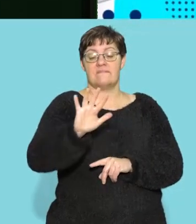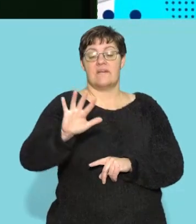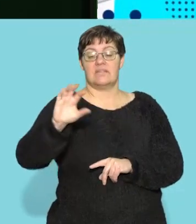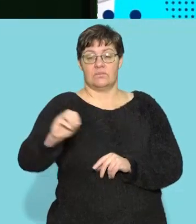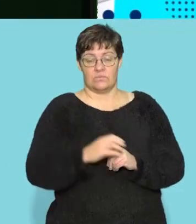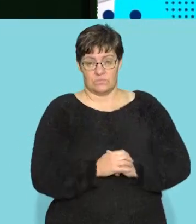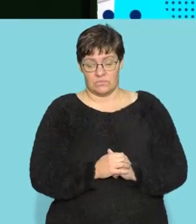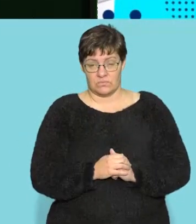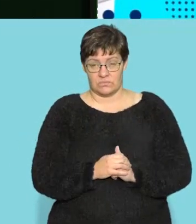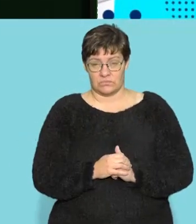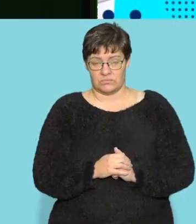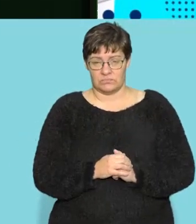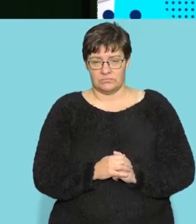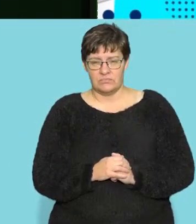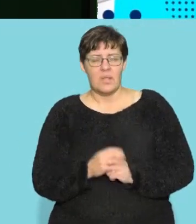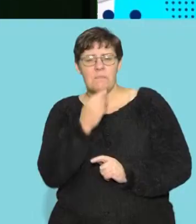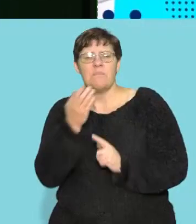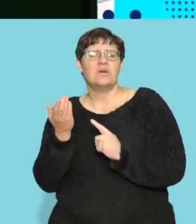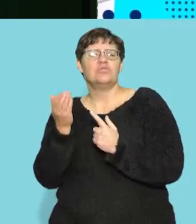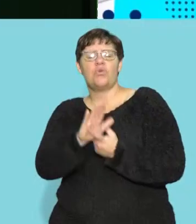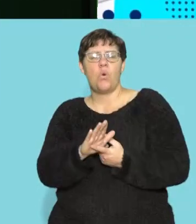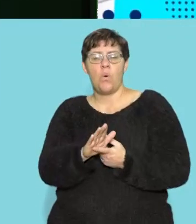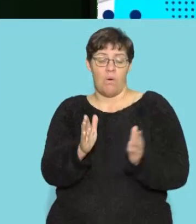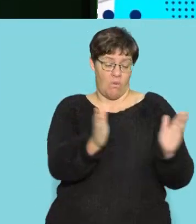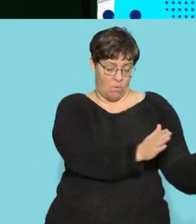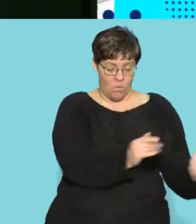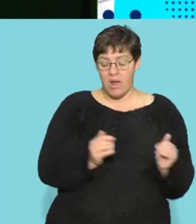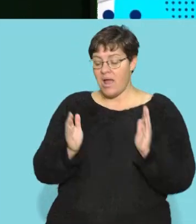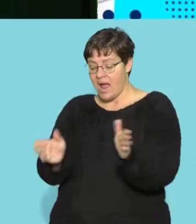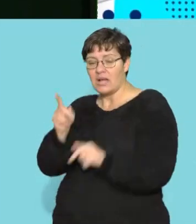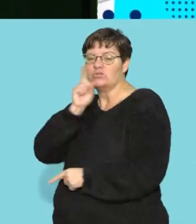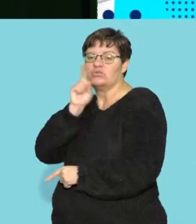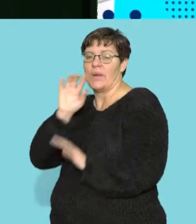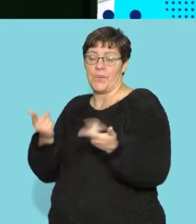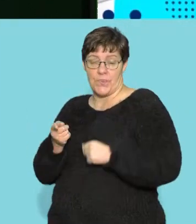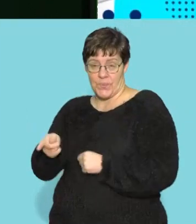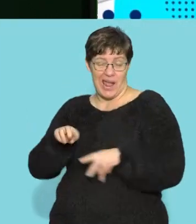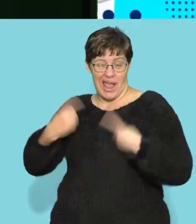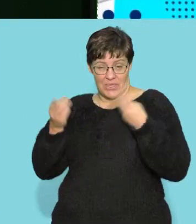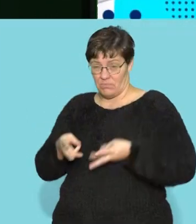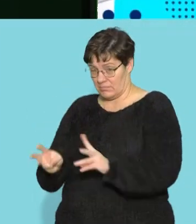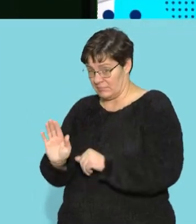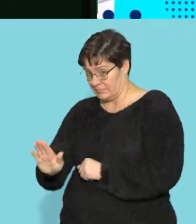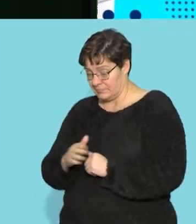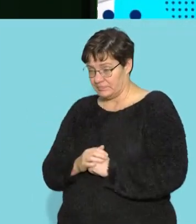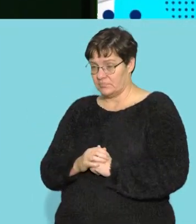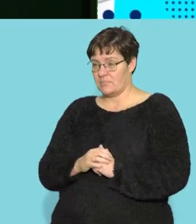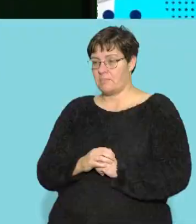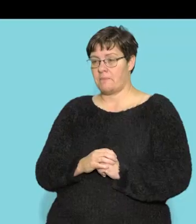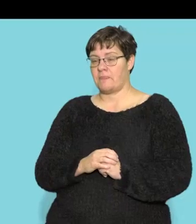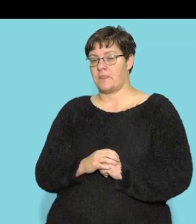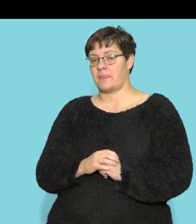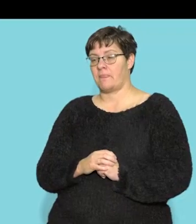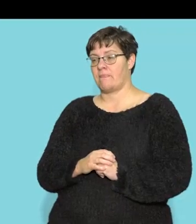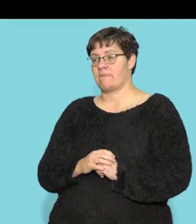101,550. But now, let me show you another way of checking this out. Okay, watch this. If